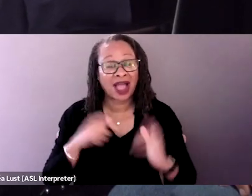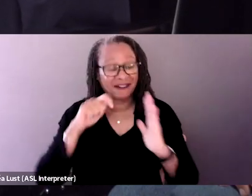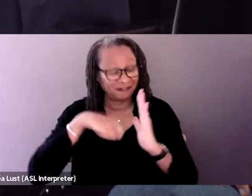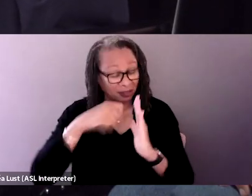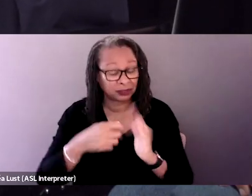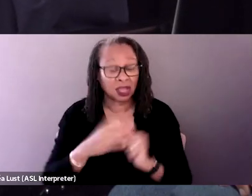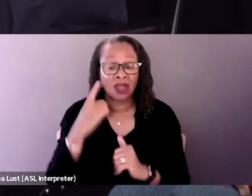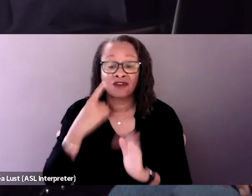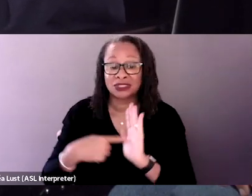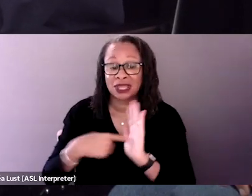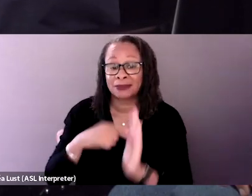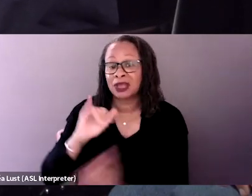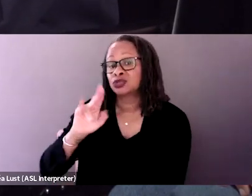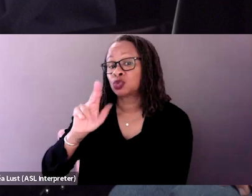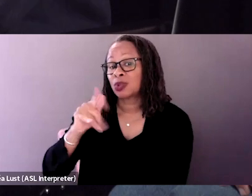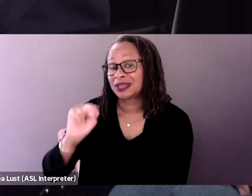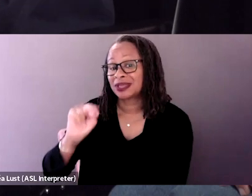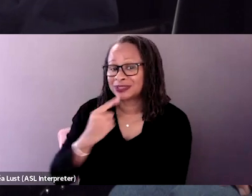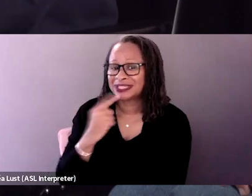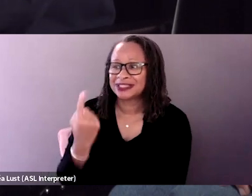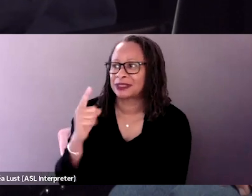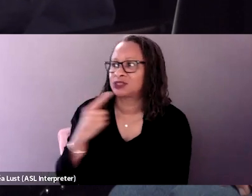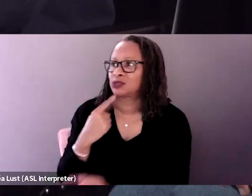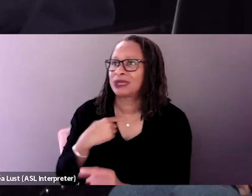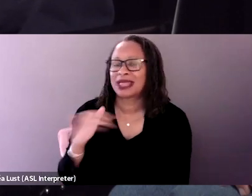for example, Julian would say something to me like,